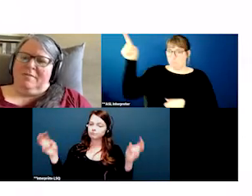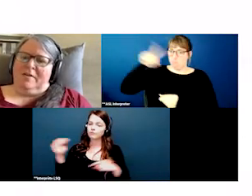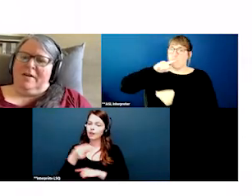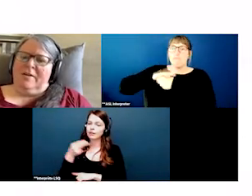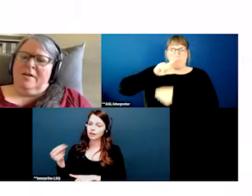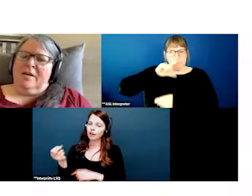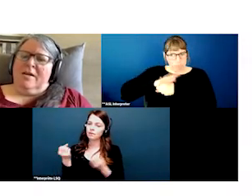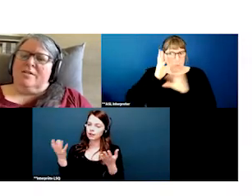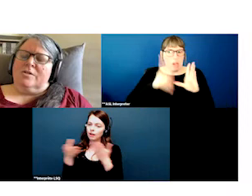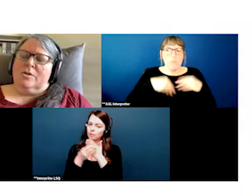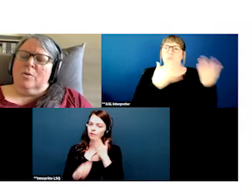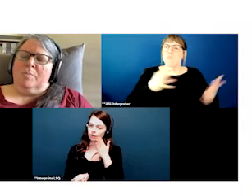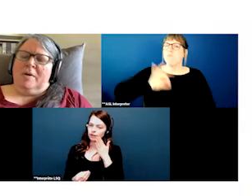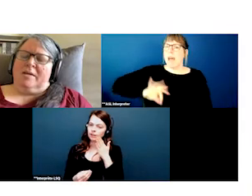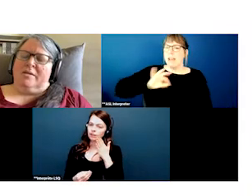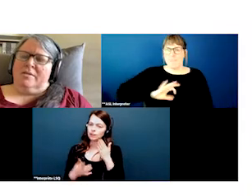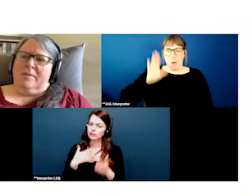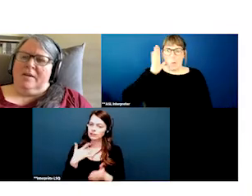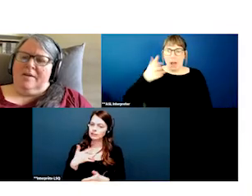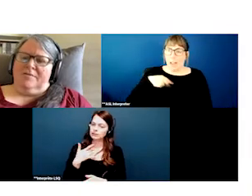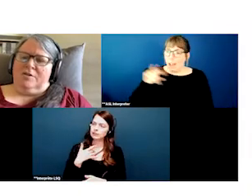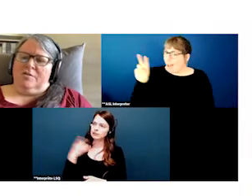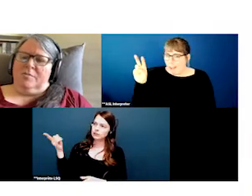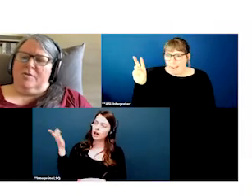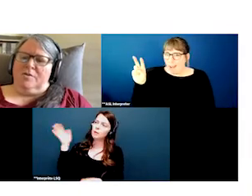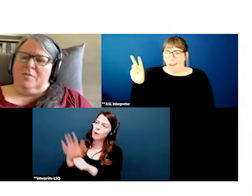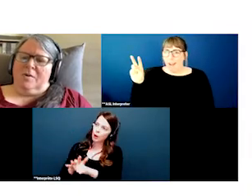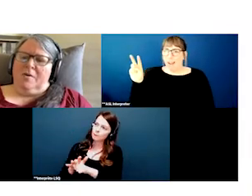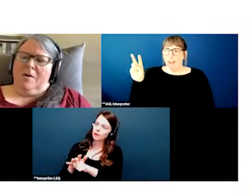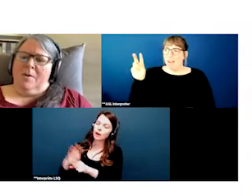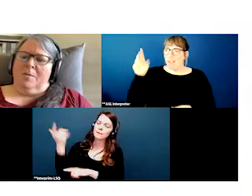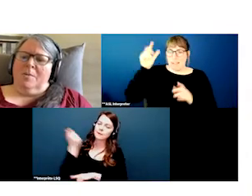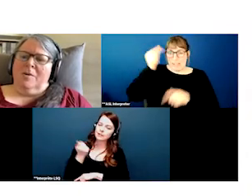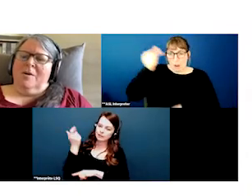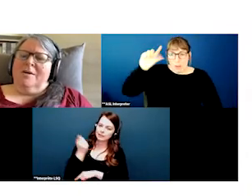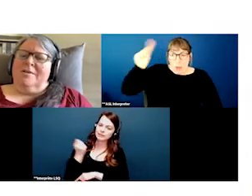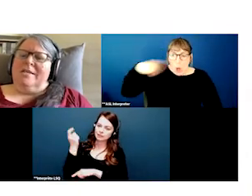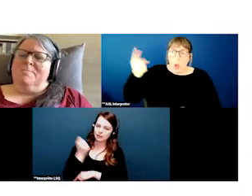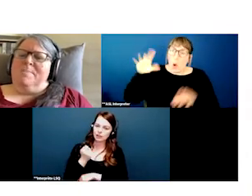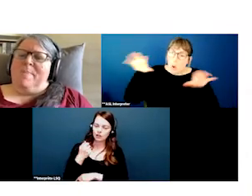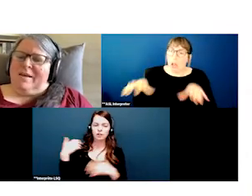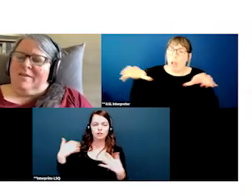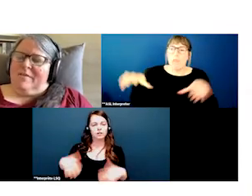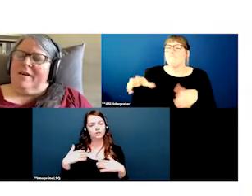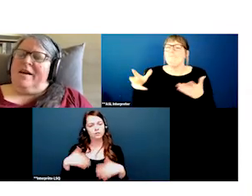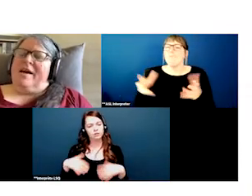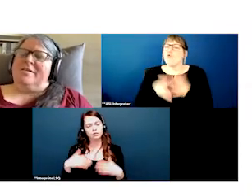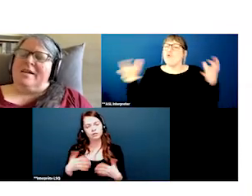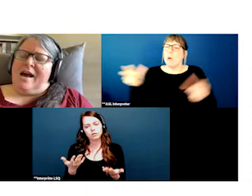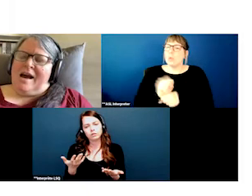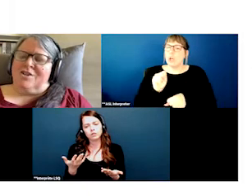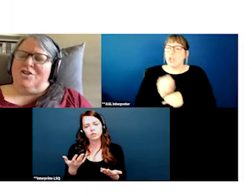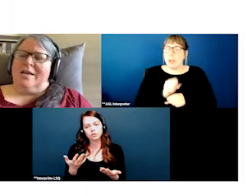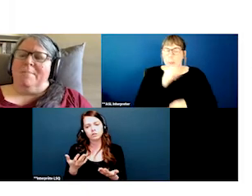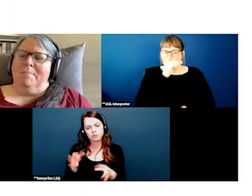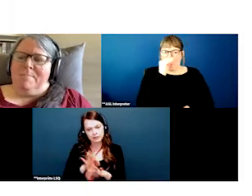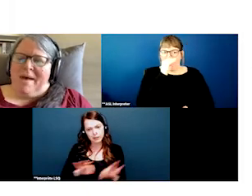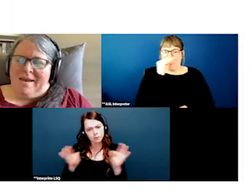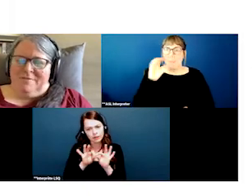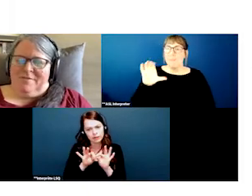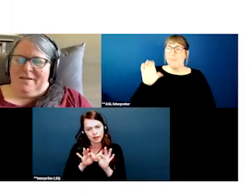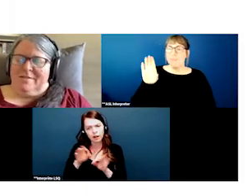Disability benefit is too big to be left to government to do on their own. This benefit has to